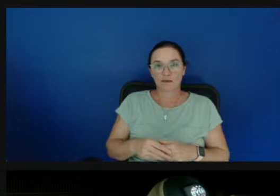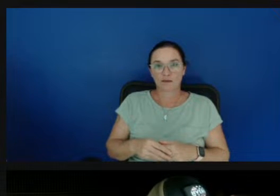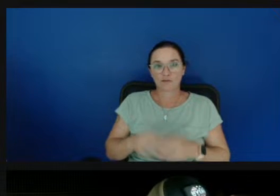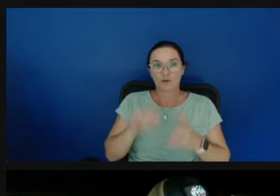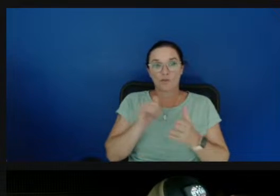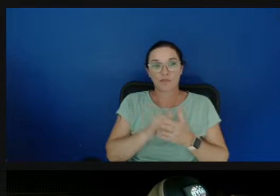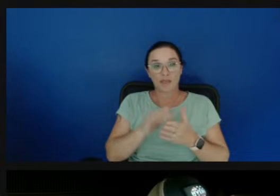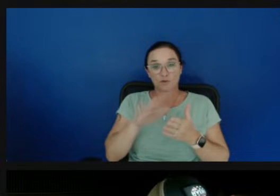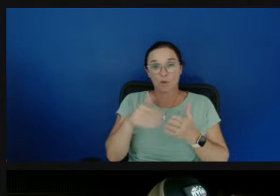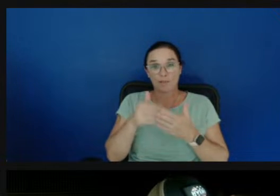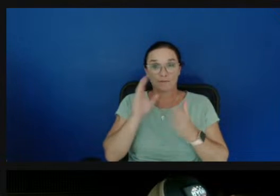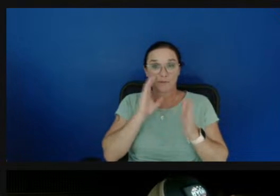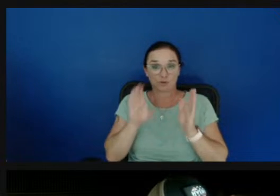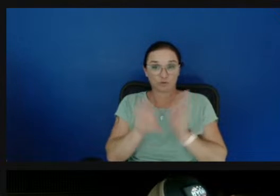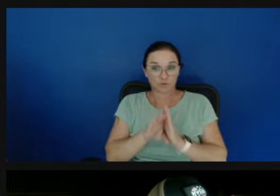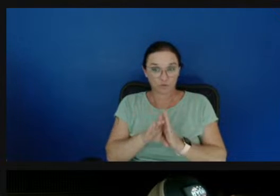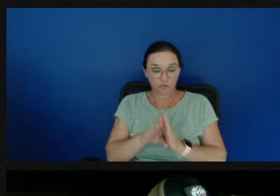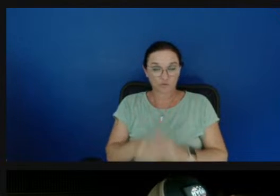here.